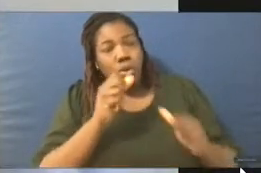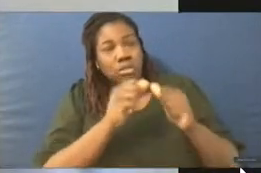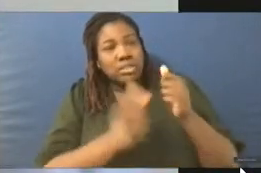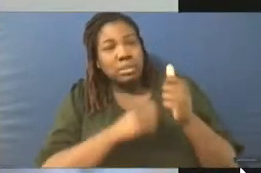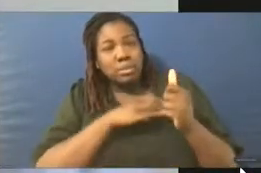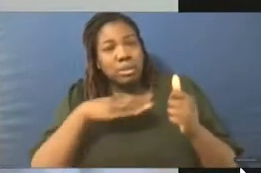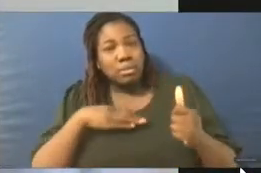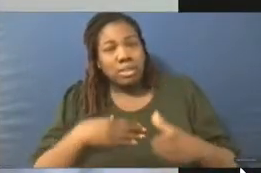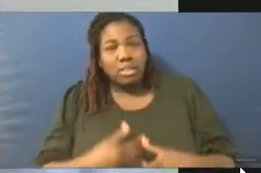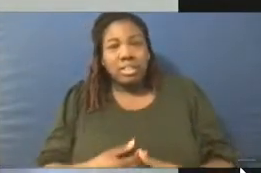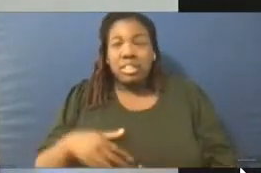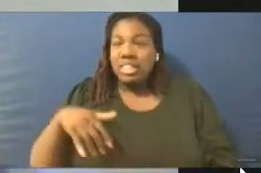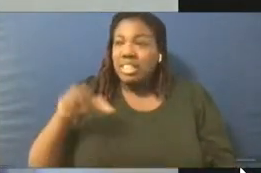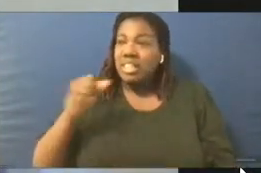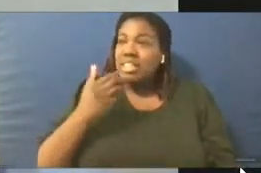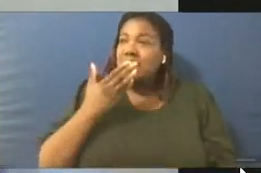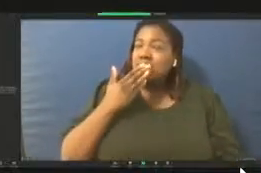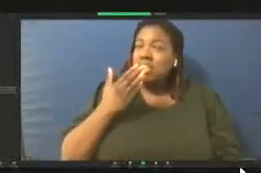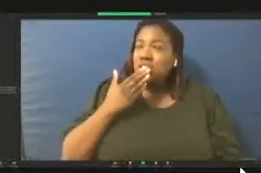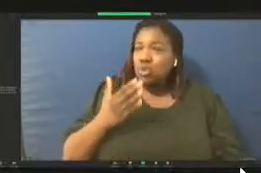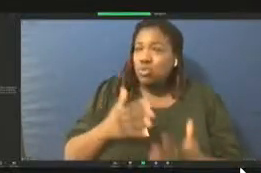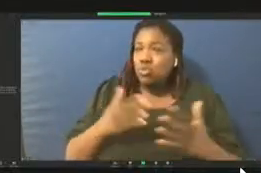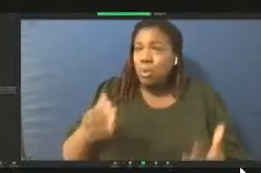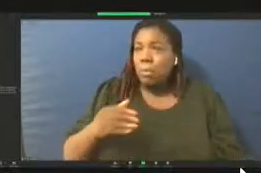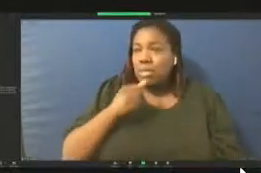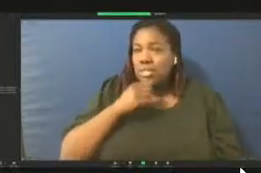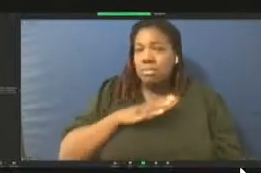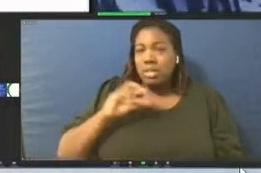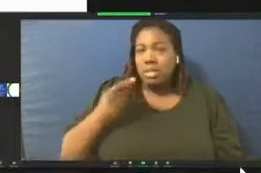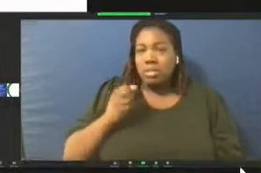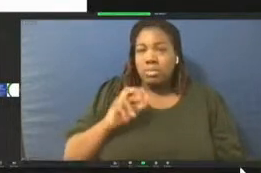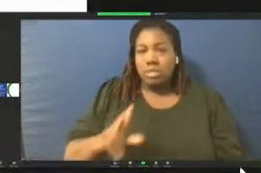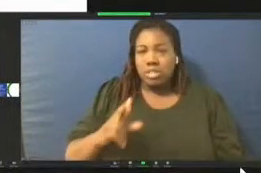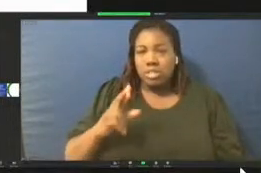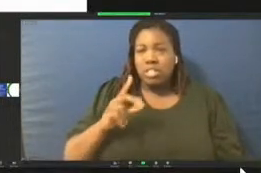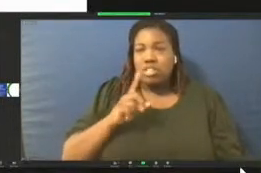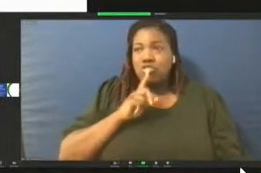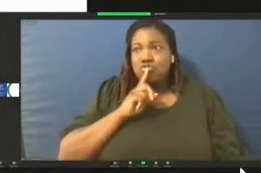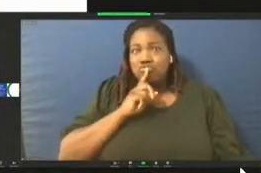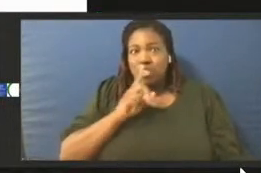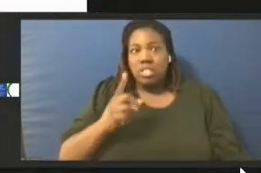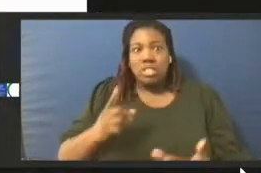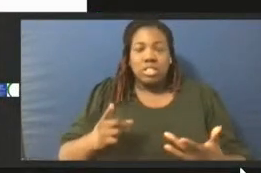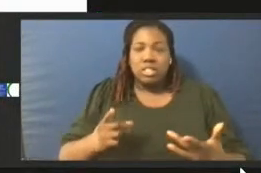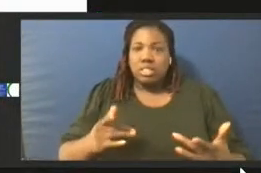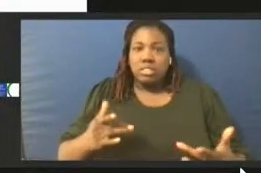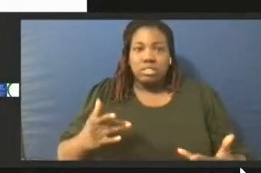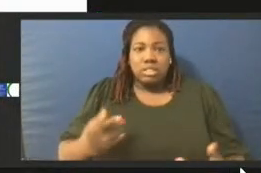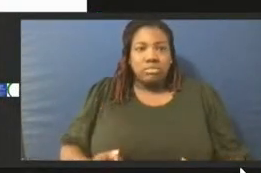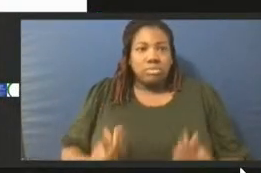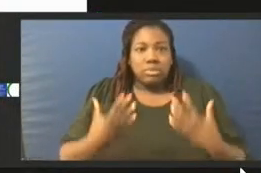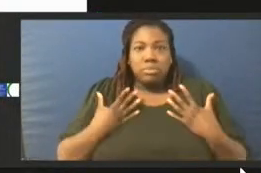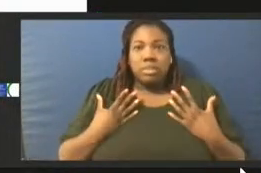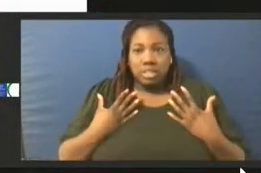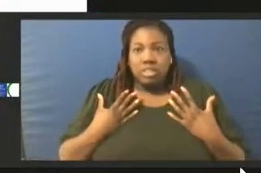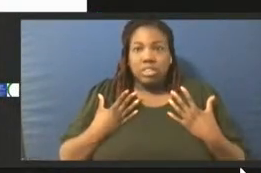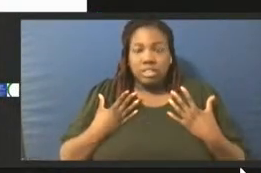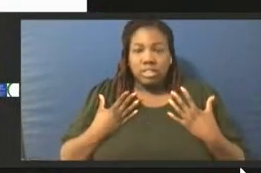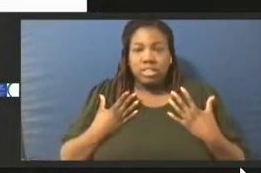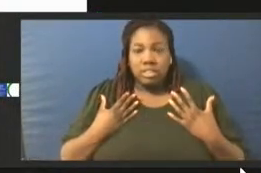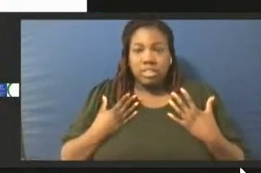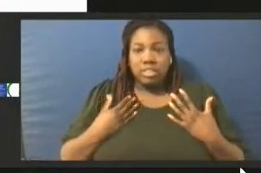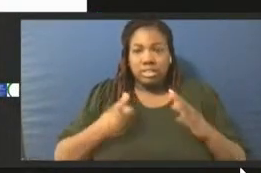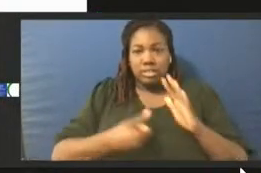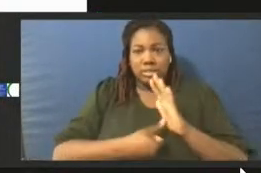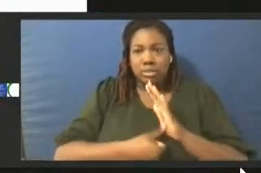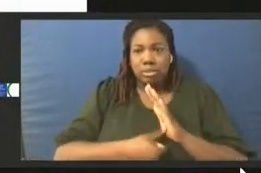Yes, thank you, Madam Chair, and just very inspired and amazingly